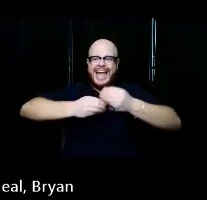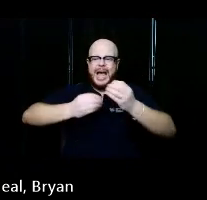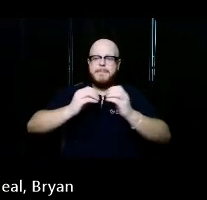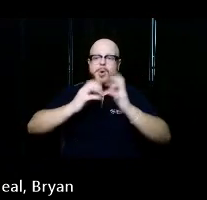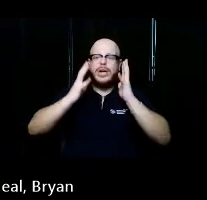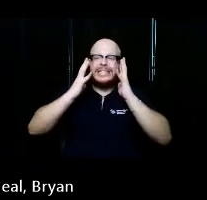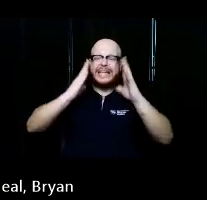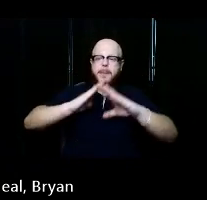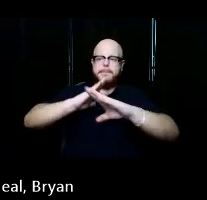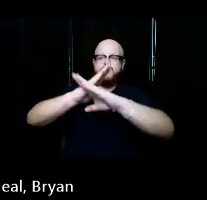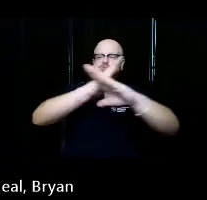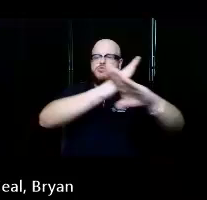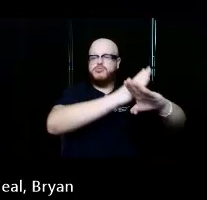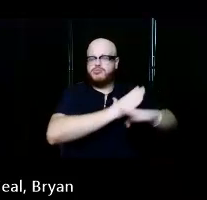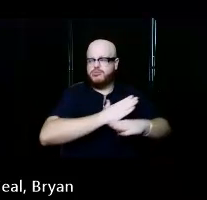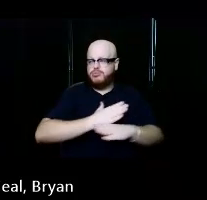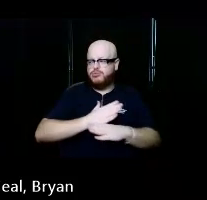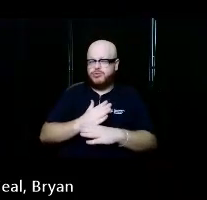additional